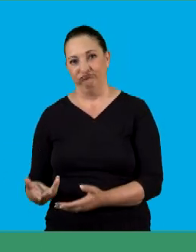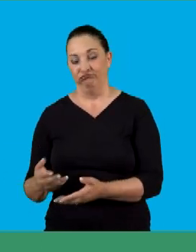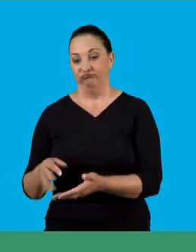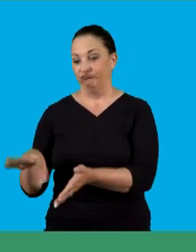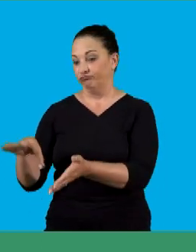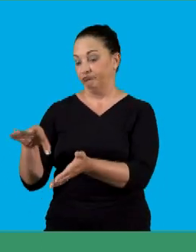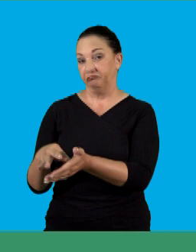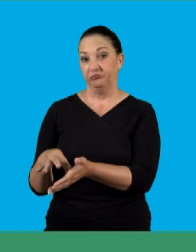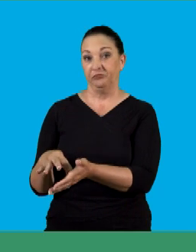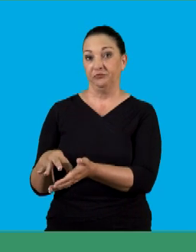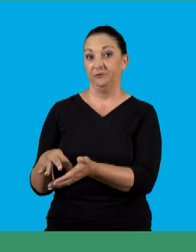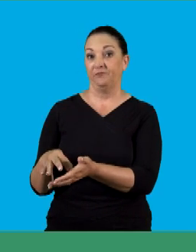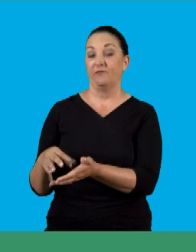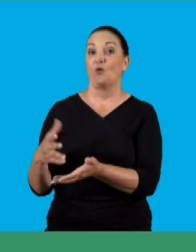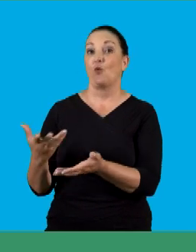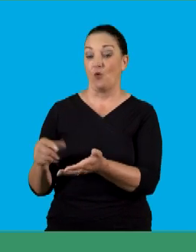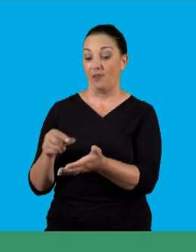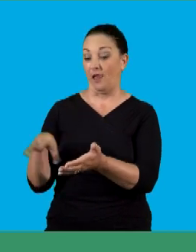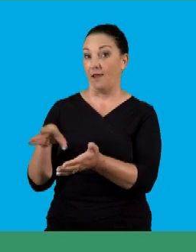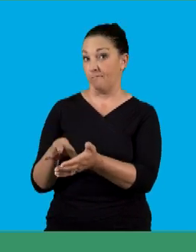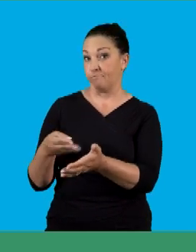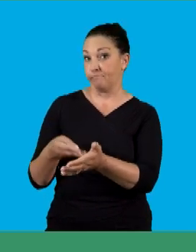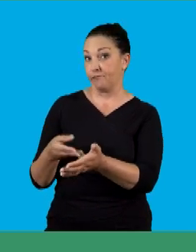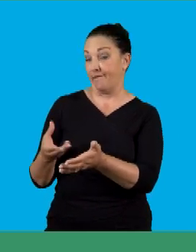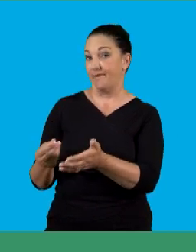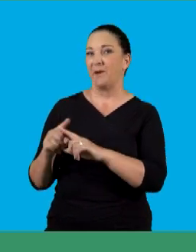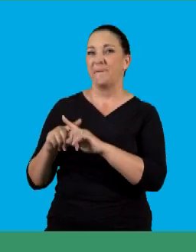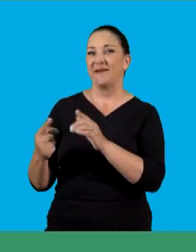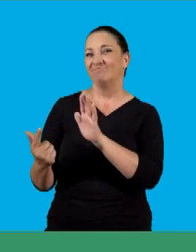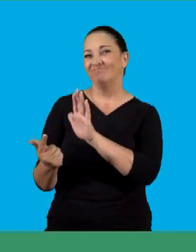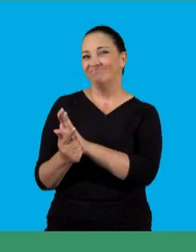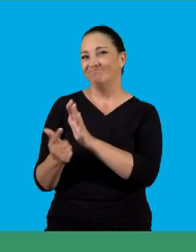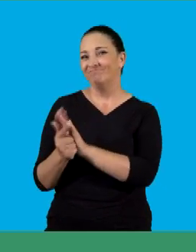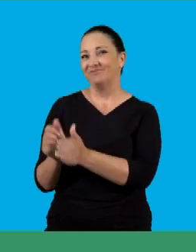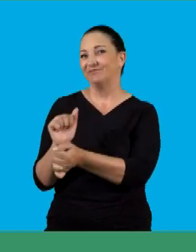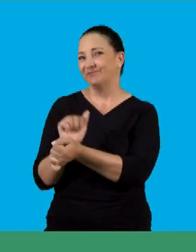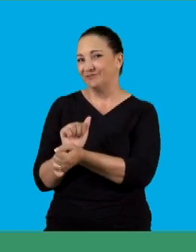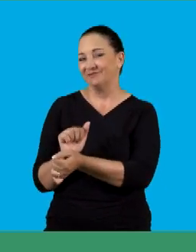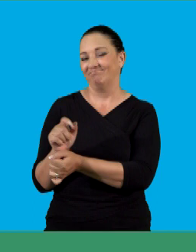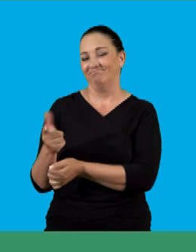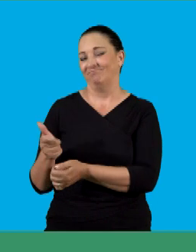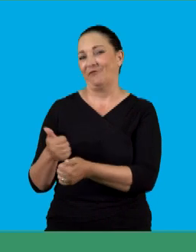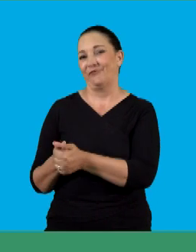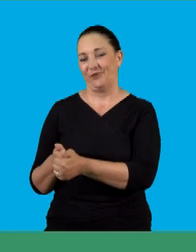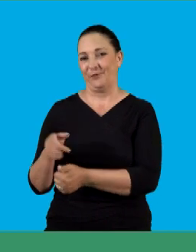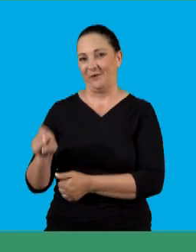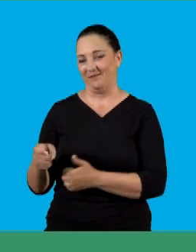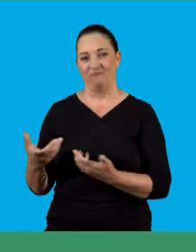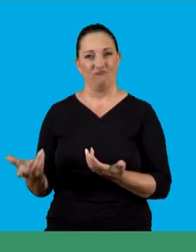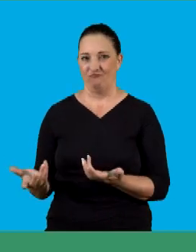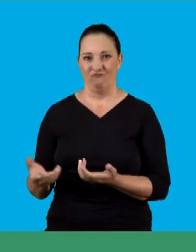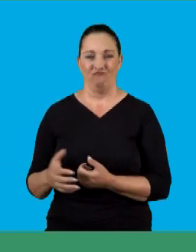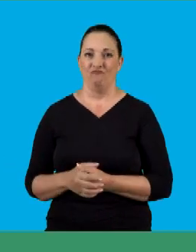there's no contract there. Even if there is contract, there is no legislation that is binding the employer because businesses under the